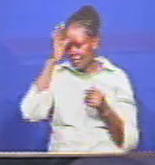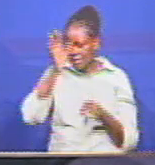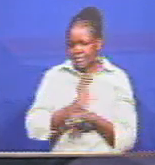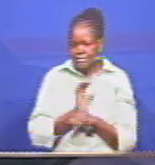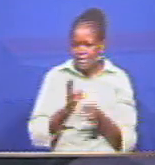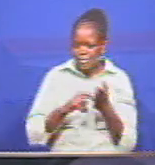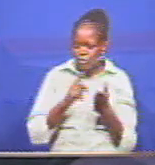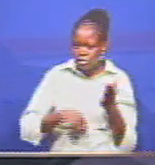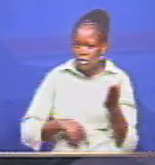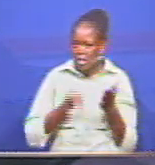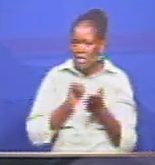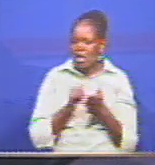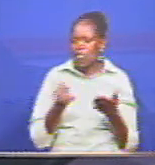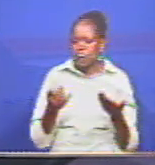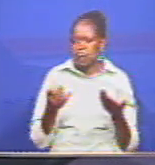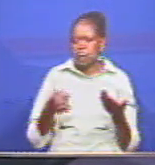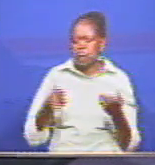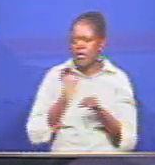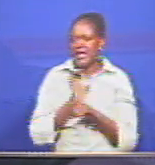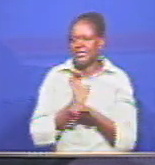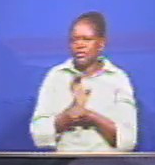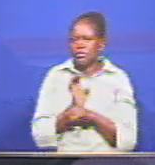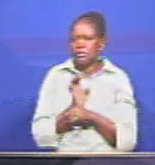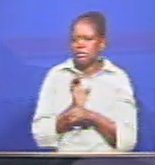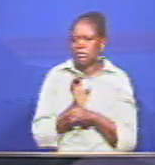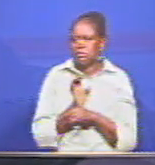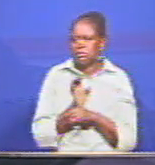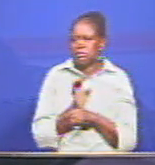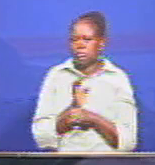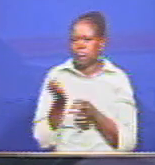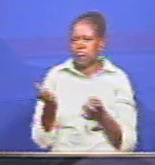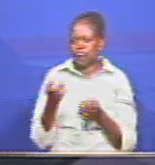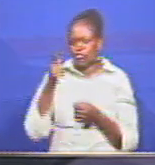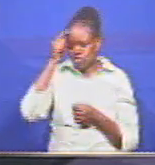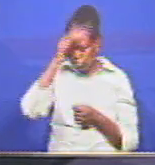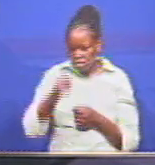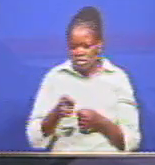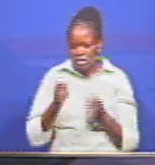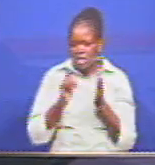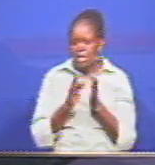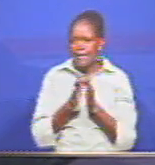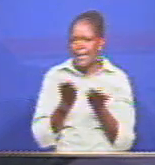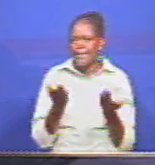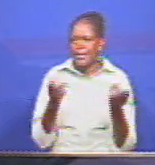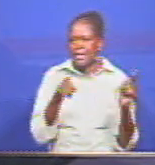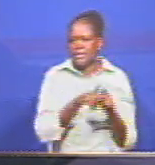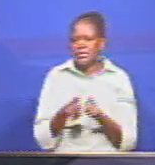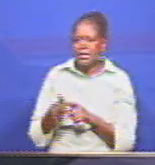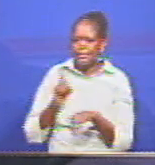that we are, of course, a church following the teachings of the Bible, mm-hmm. but at the same